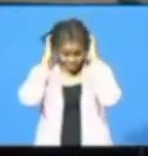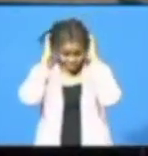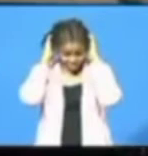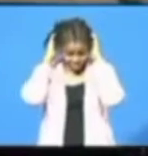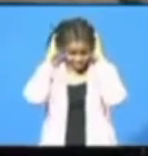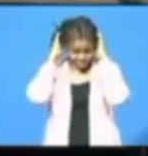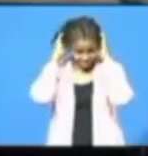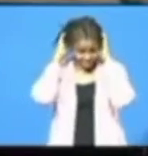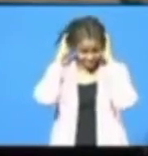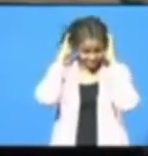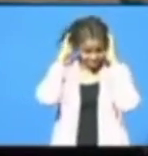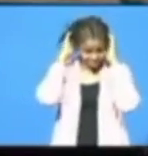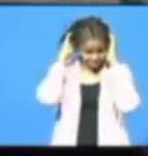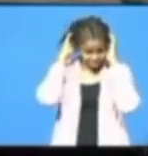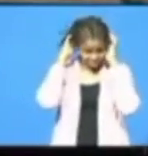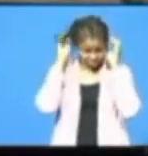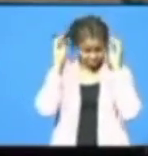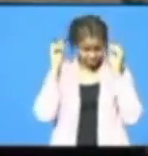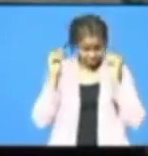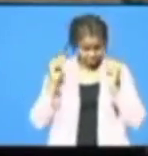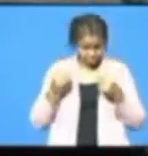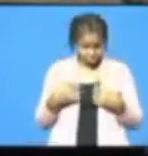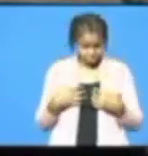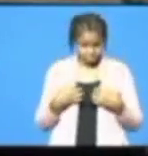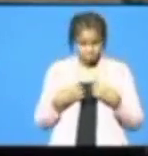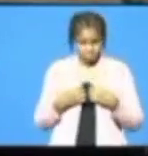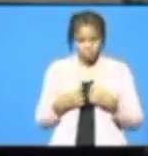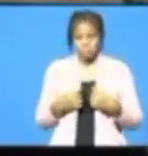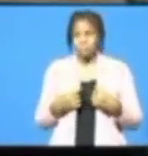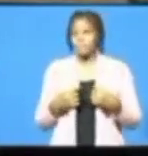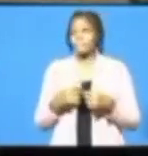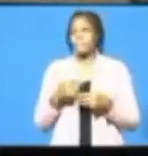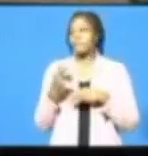It's a world where the